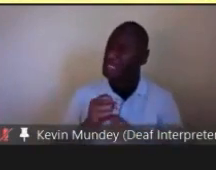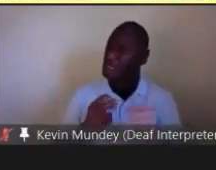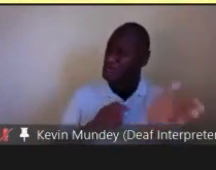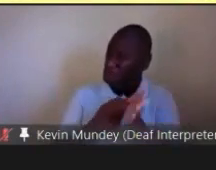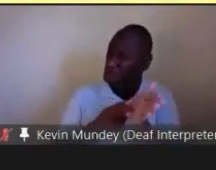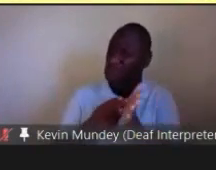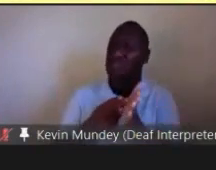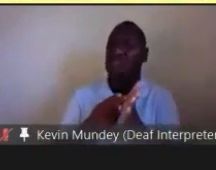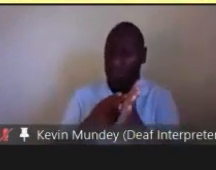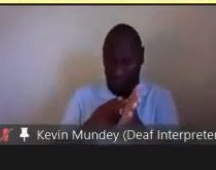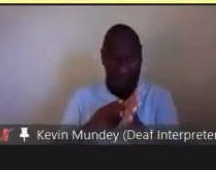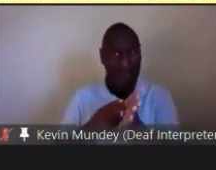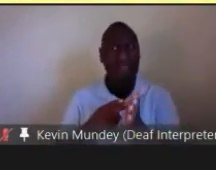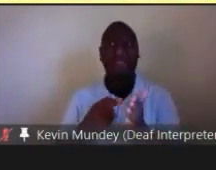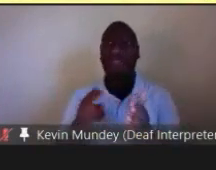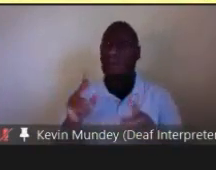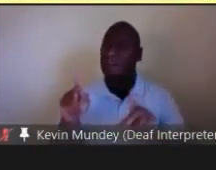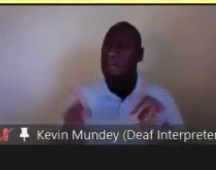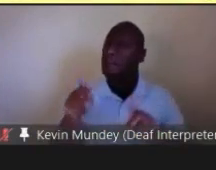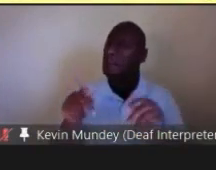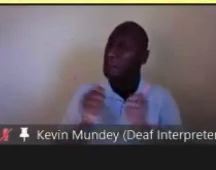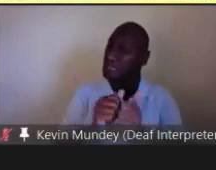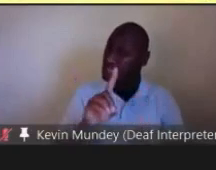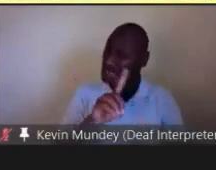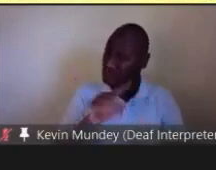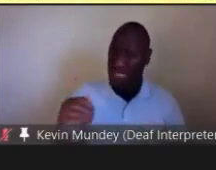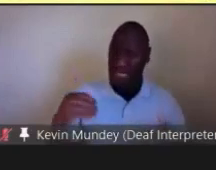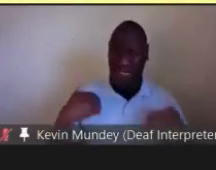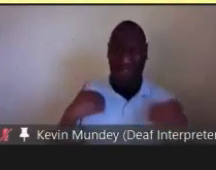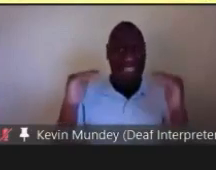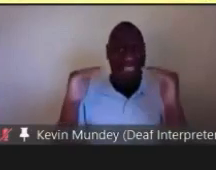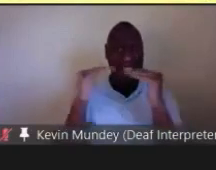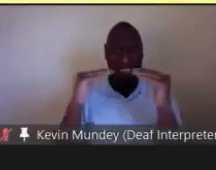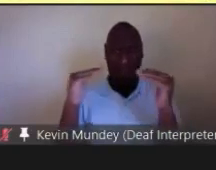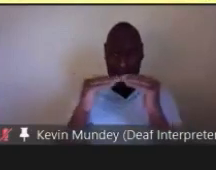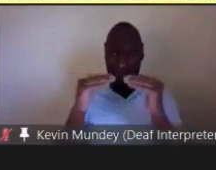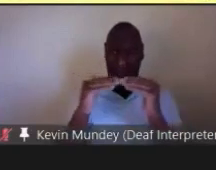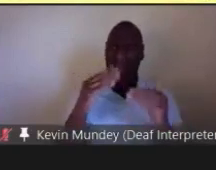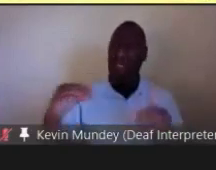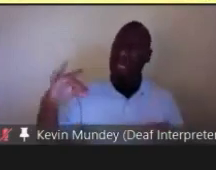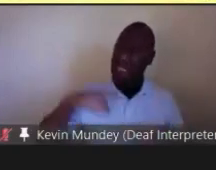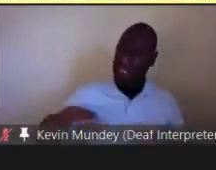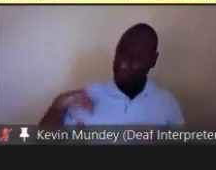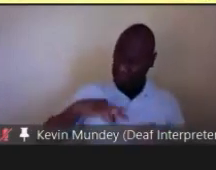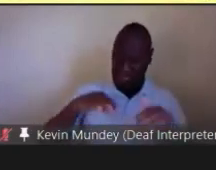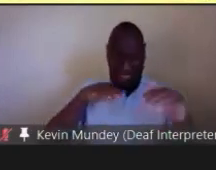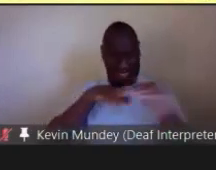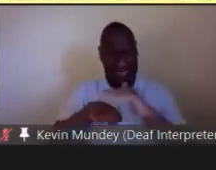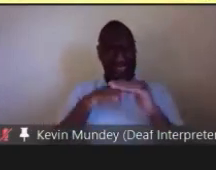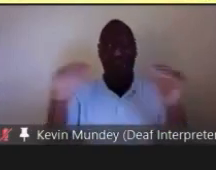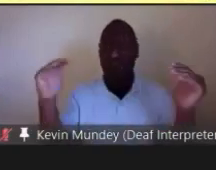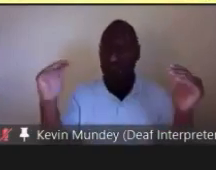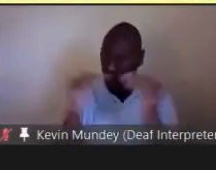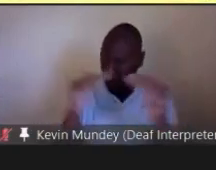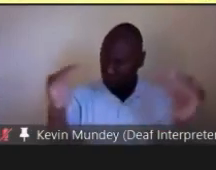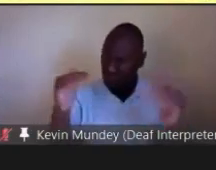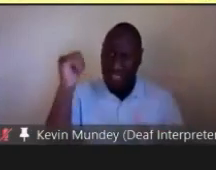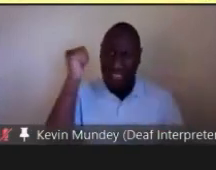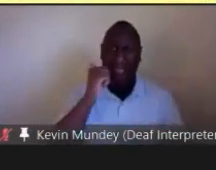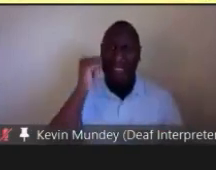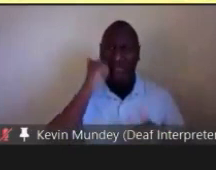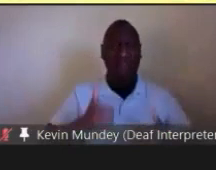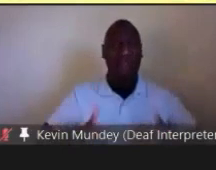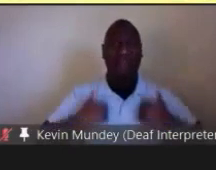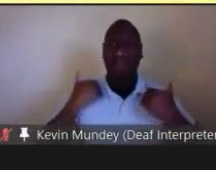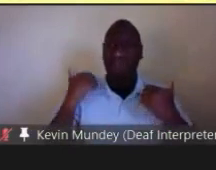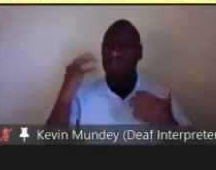that those with disabilities have equal and equitable access to an everyday life in Philadelphia. To tell you more about